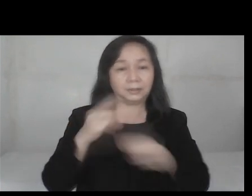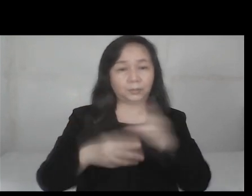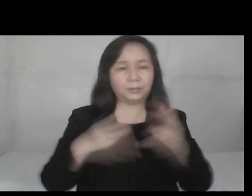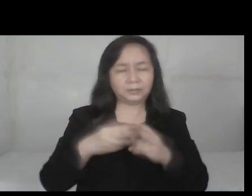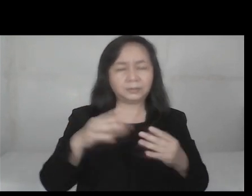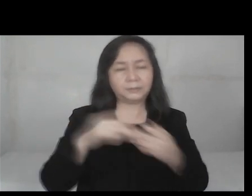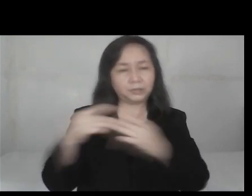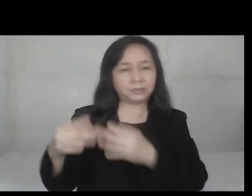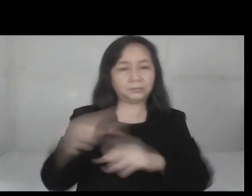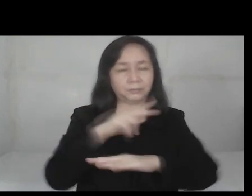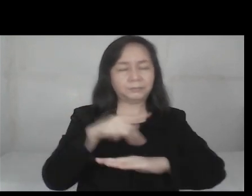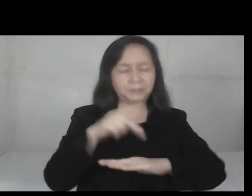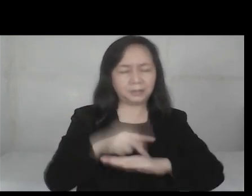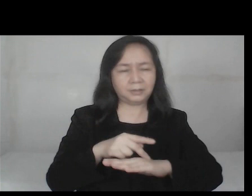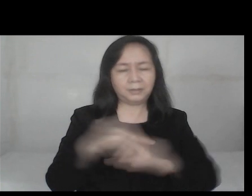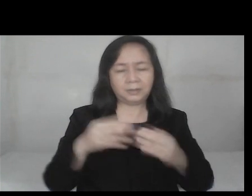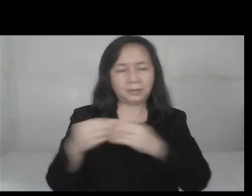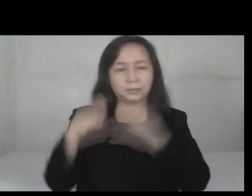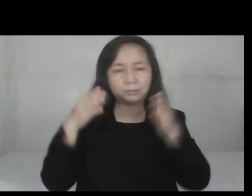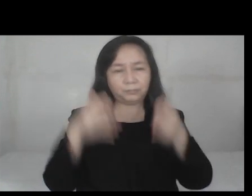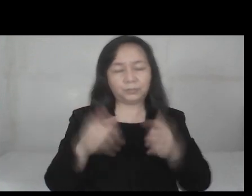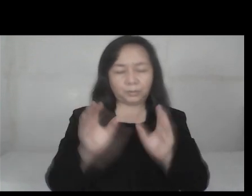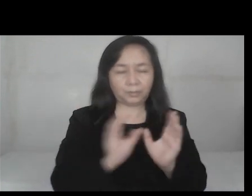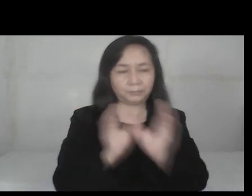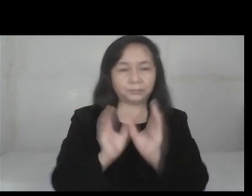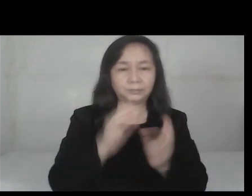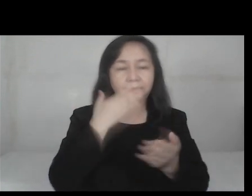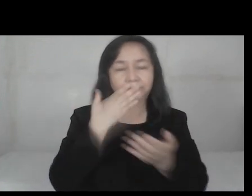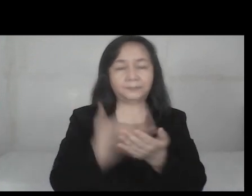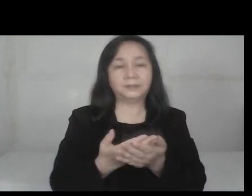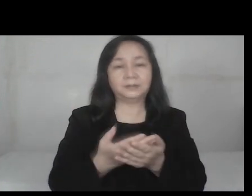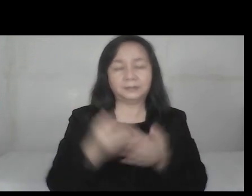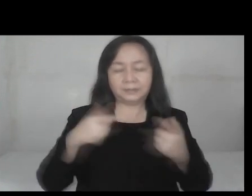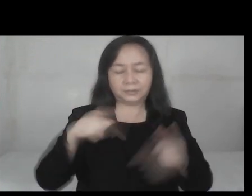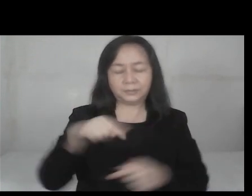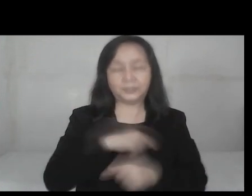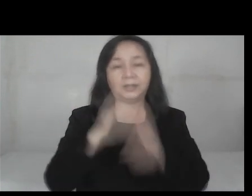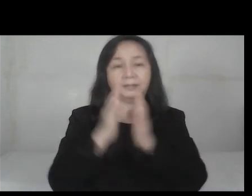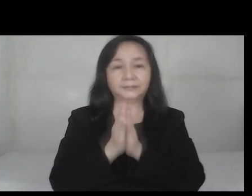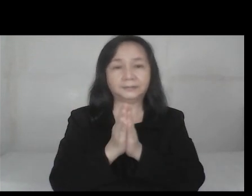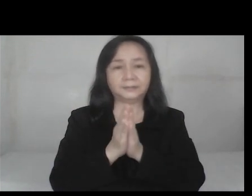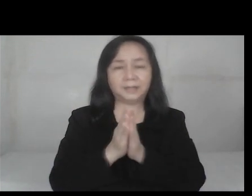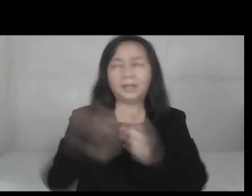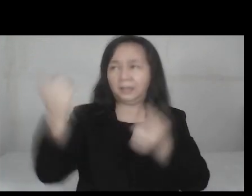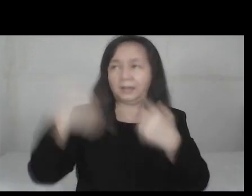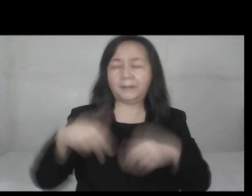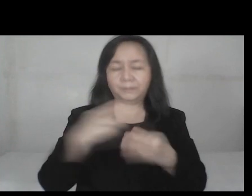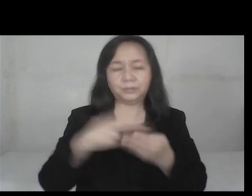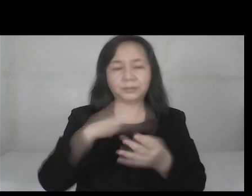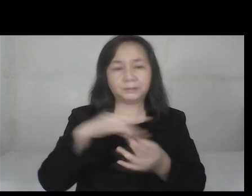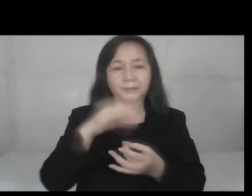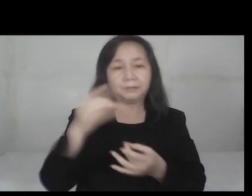country, may be guided solely by concern for the common good. Let us pray. Come,